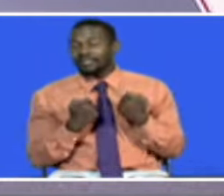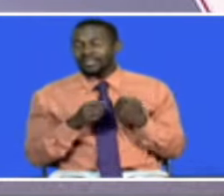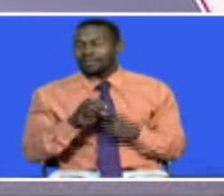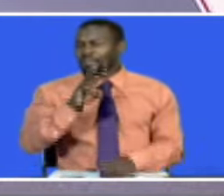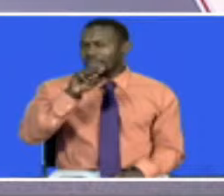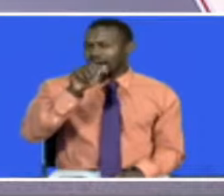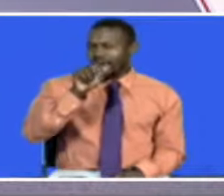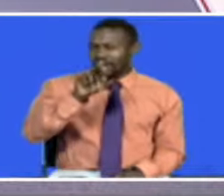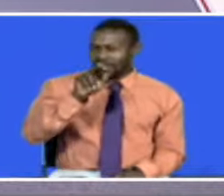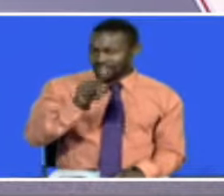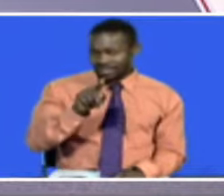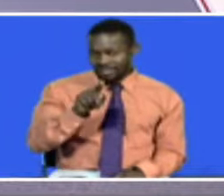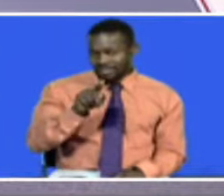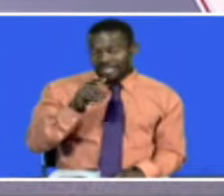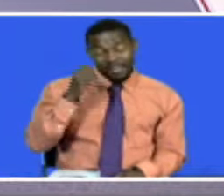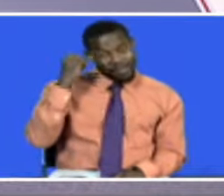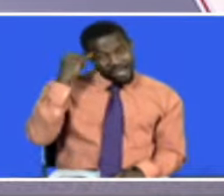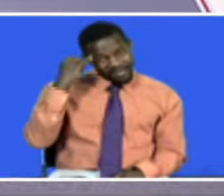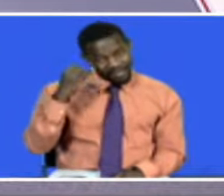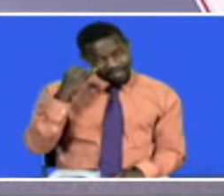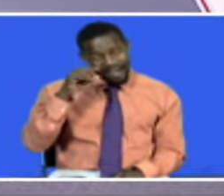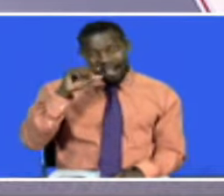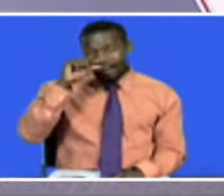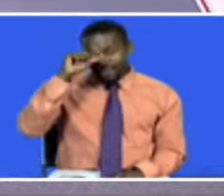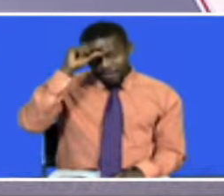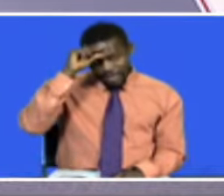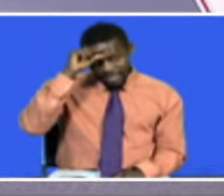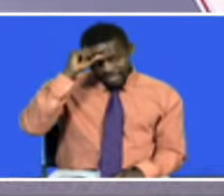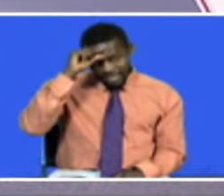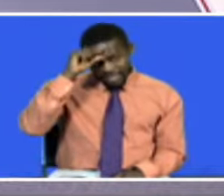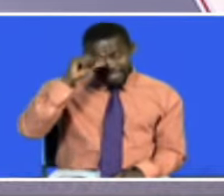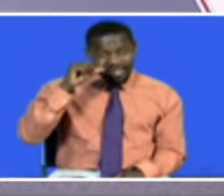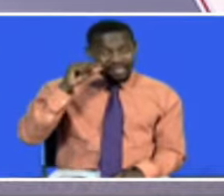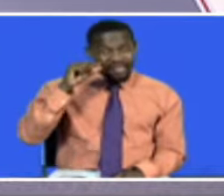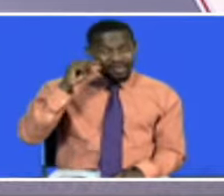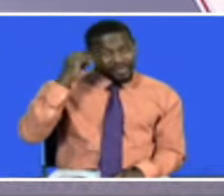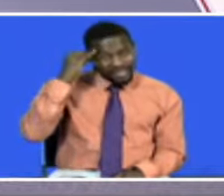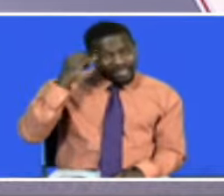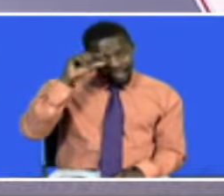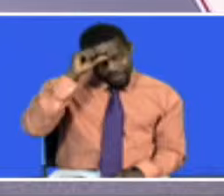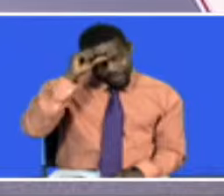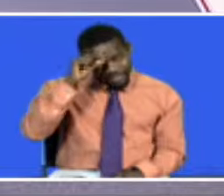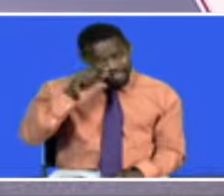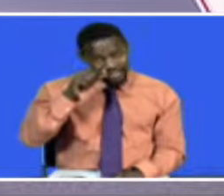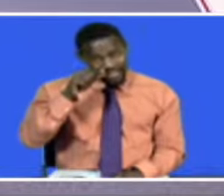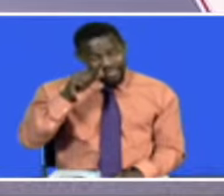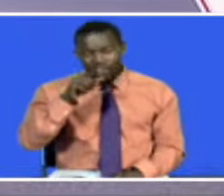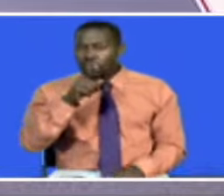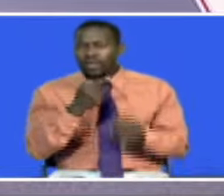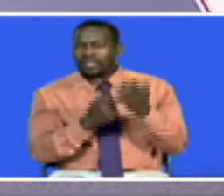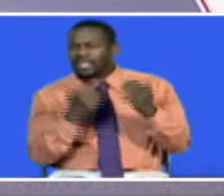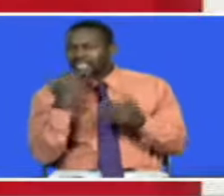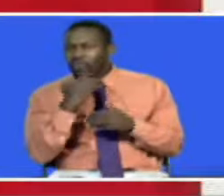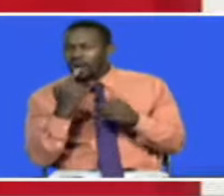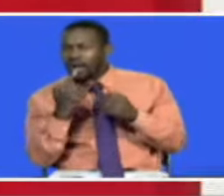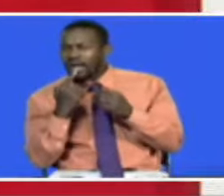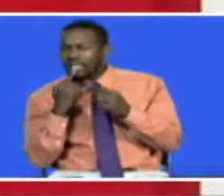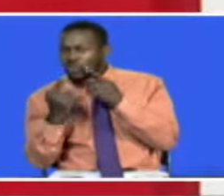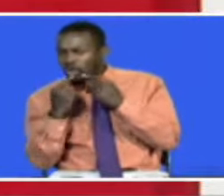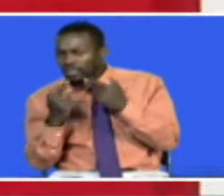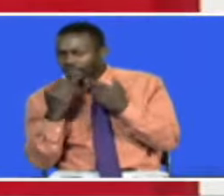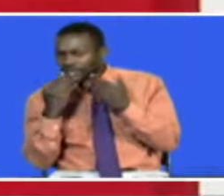can't imagine a government based on what Rigathi Gachagua said on Monday night. Yes. I mean, he was so checked on